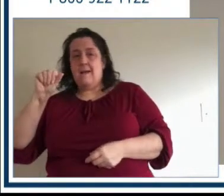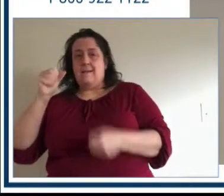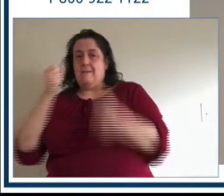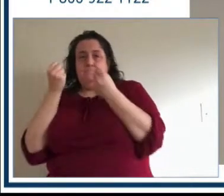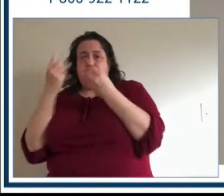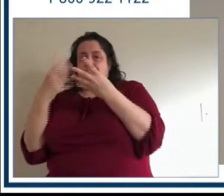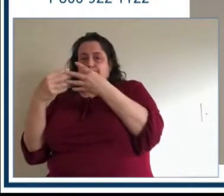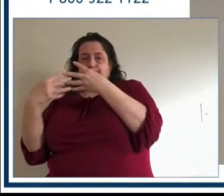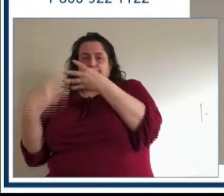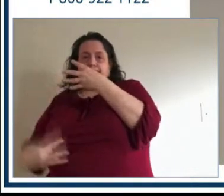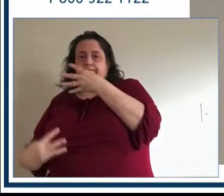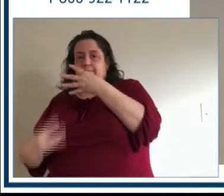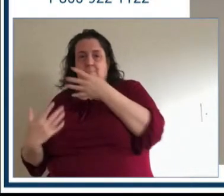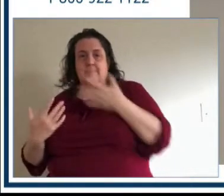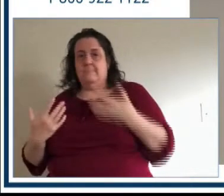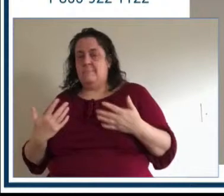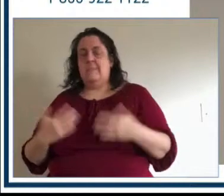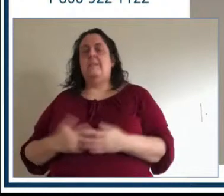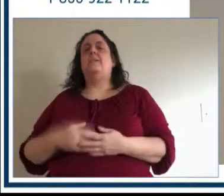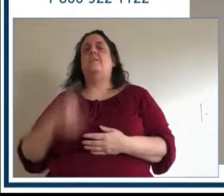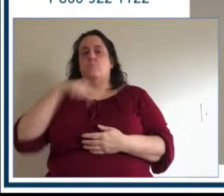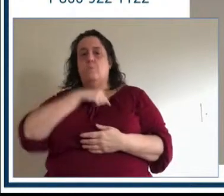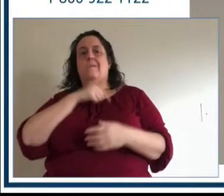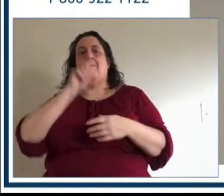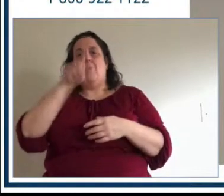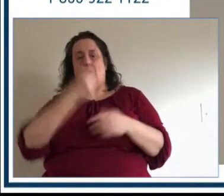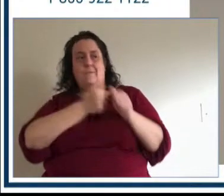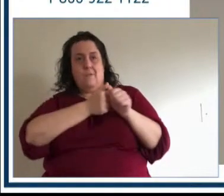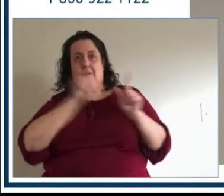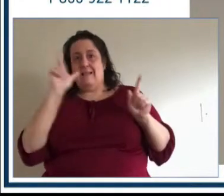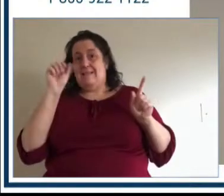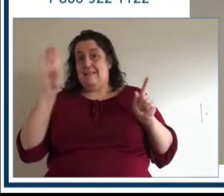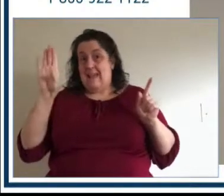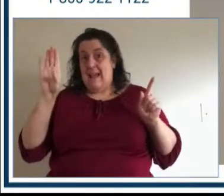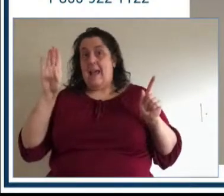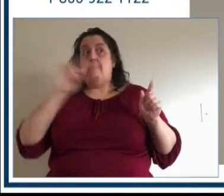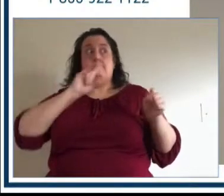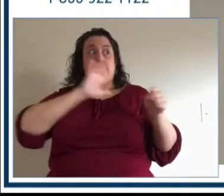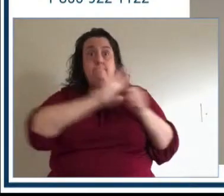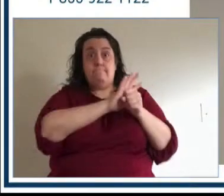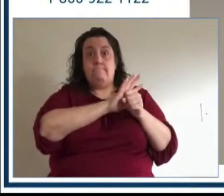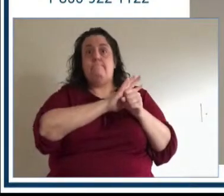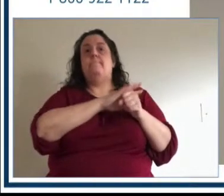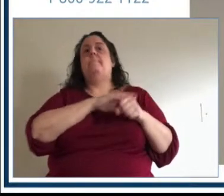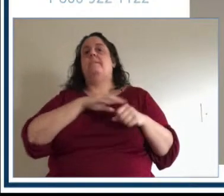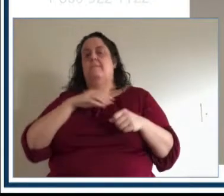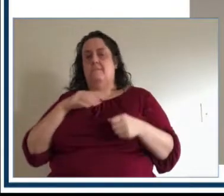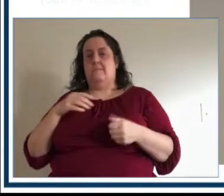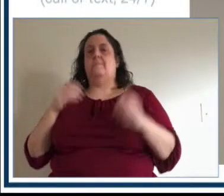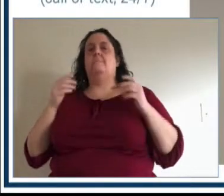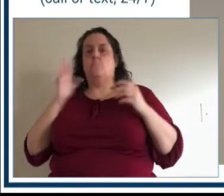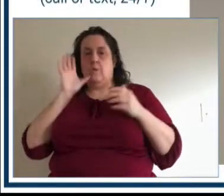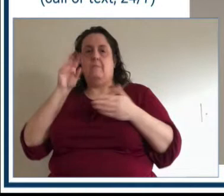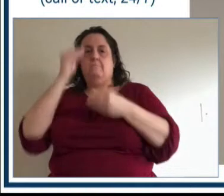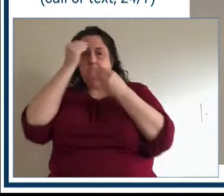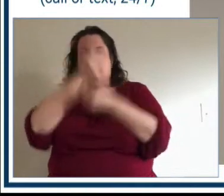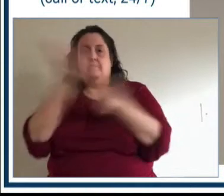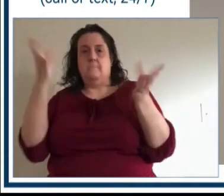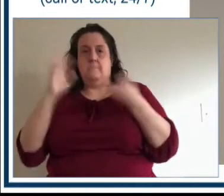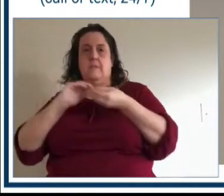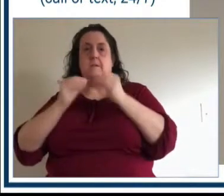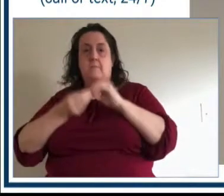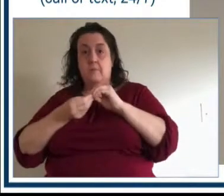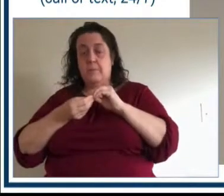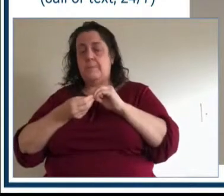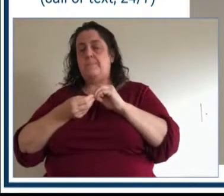public health capacity. And given high case numbers could continue for a while, we are focusing our efforts on